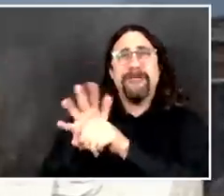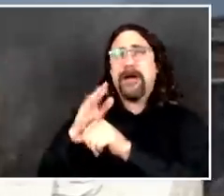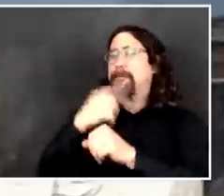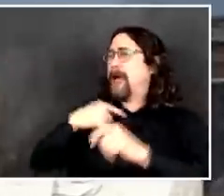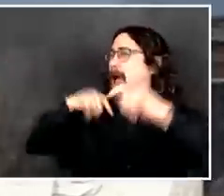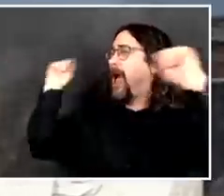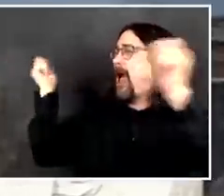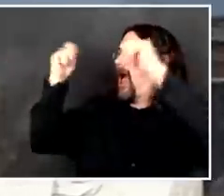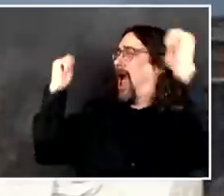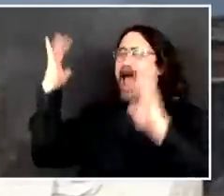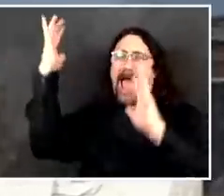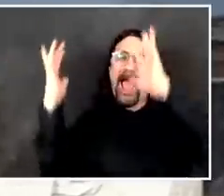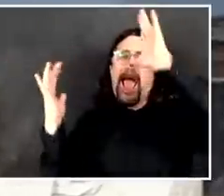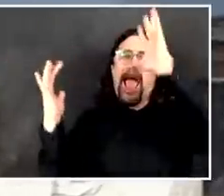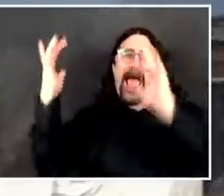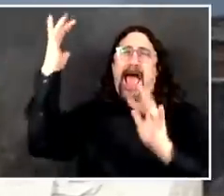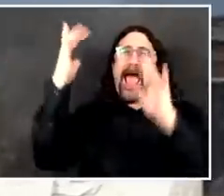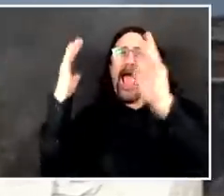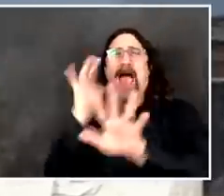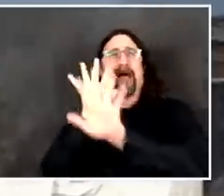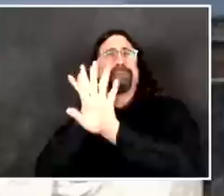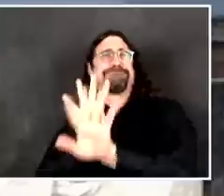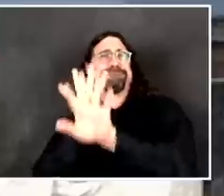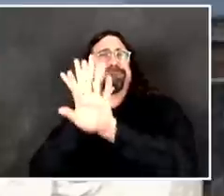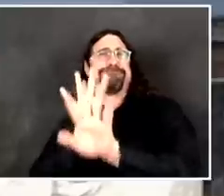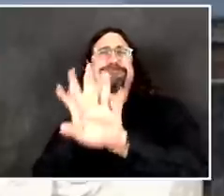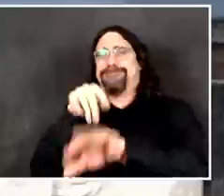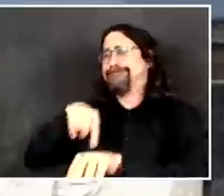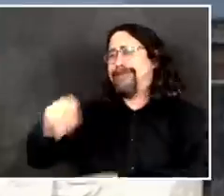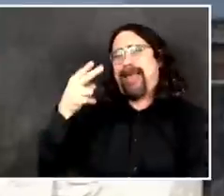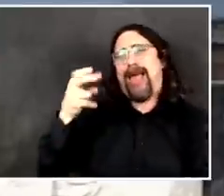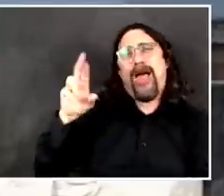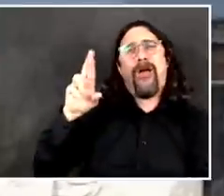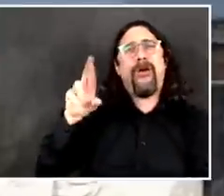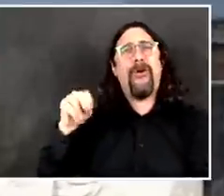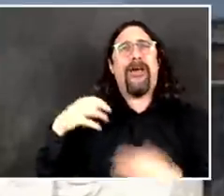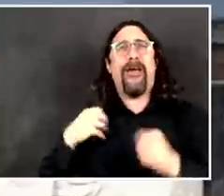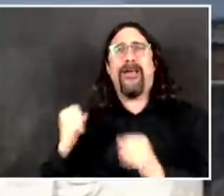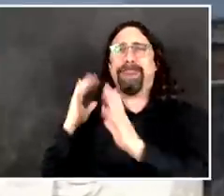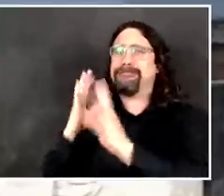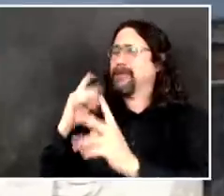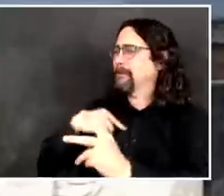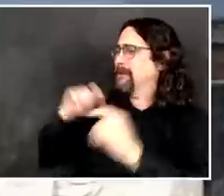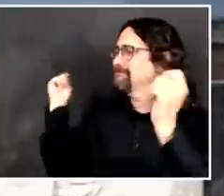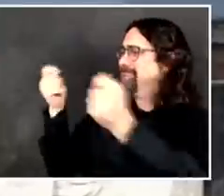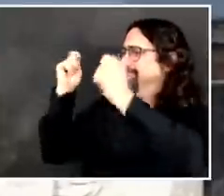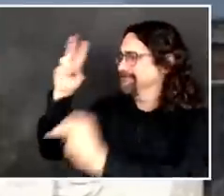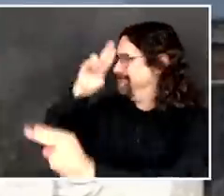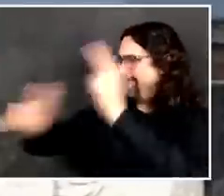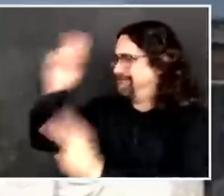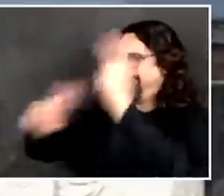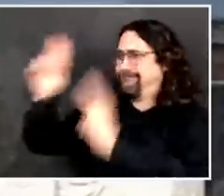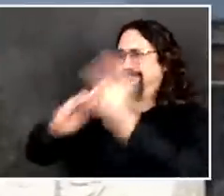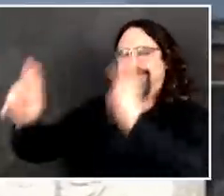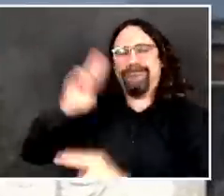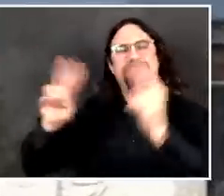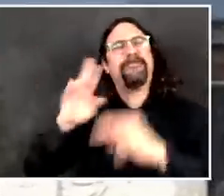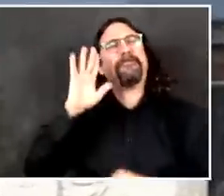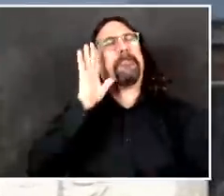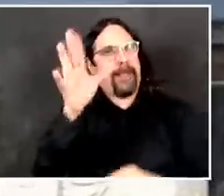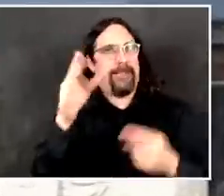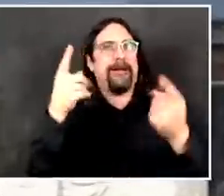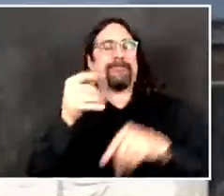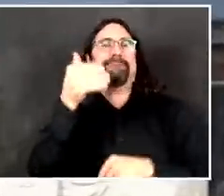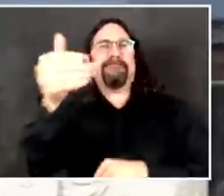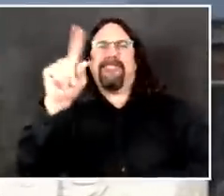best parade to honor these heroes. And many, many great heroes have gone down that canyon to